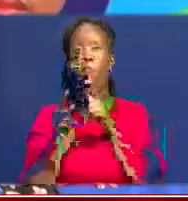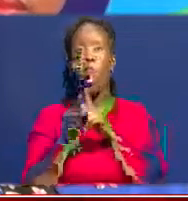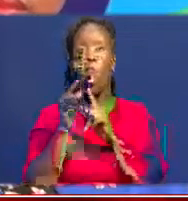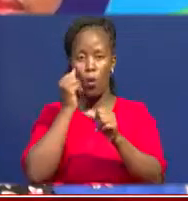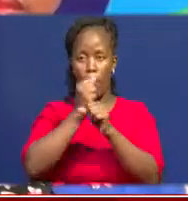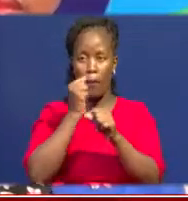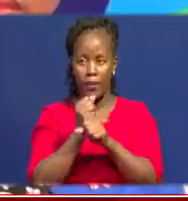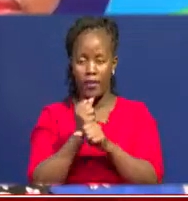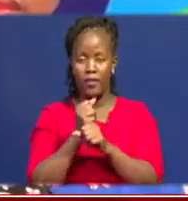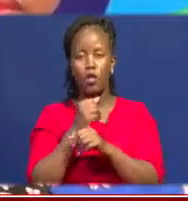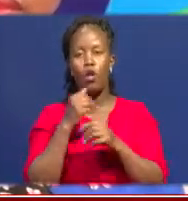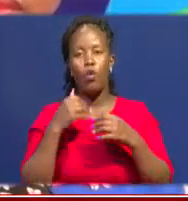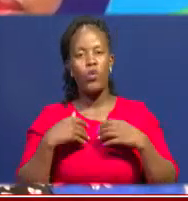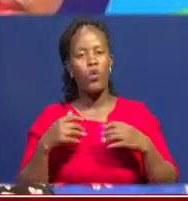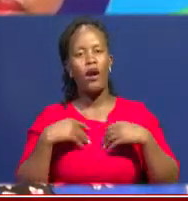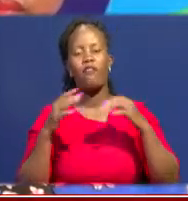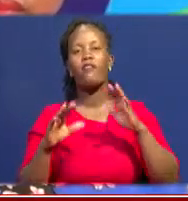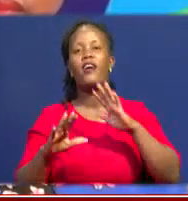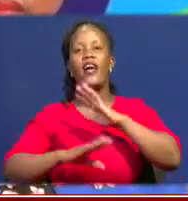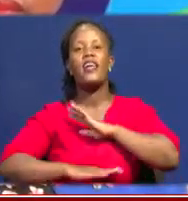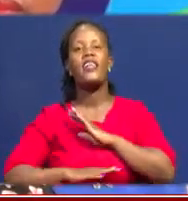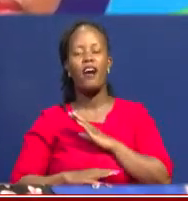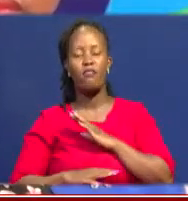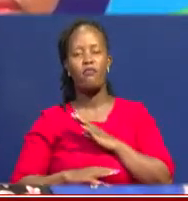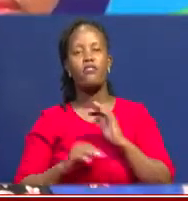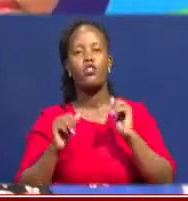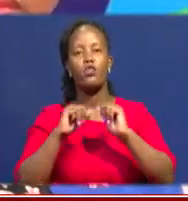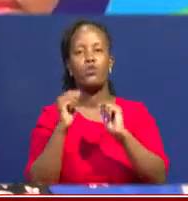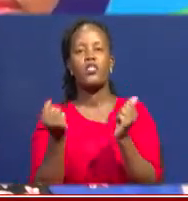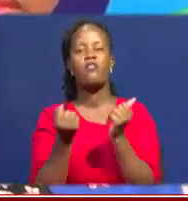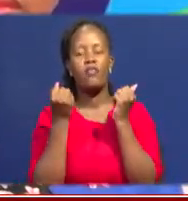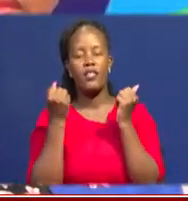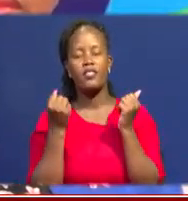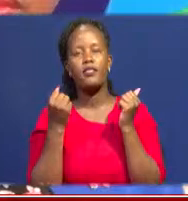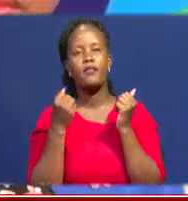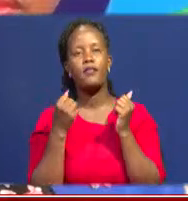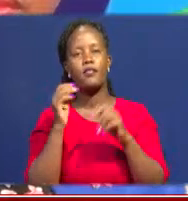and we'll have adequate manpower to safely and securely